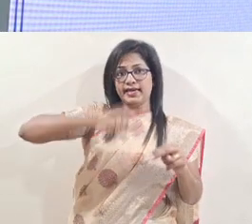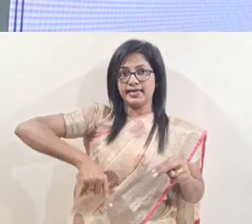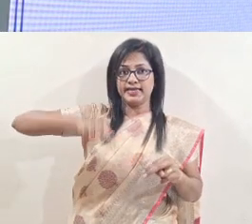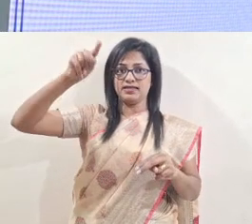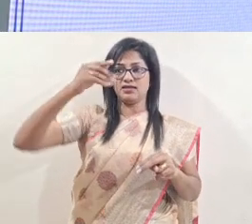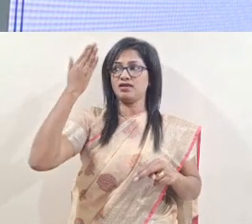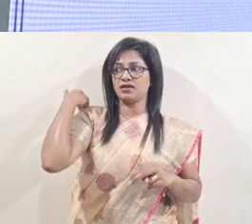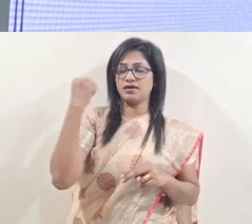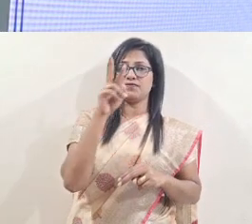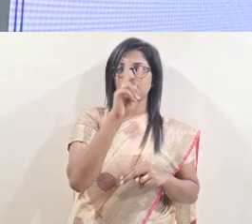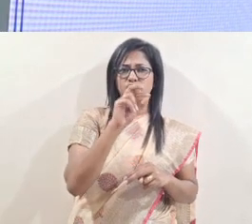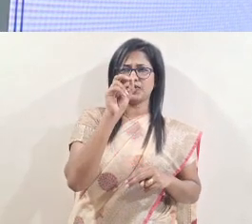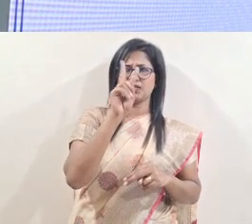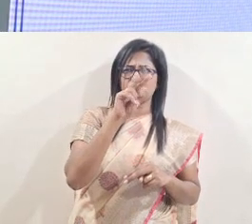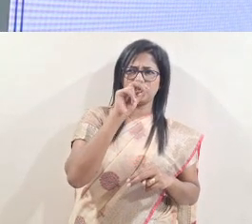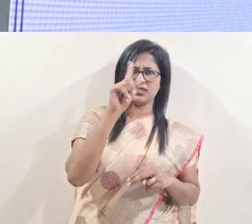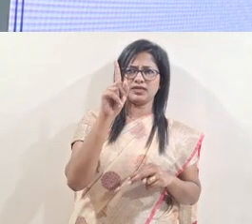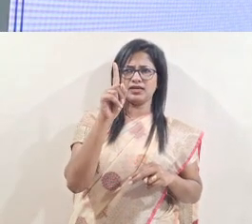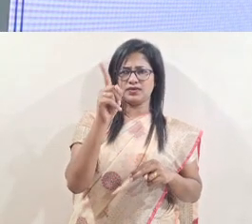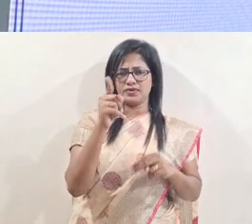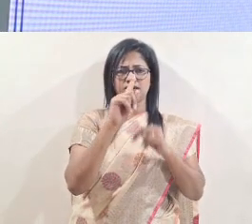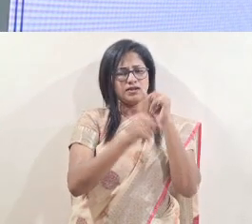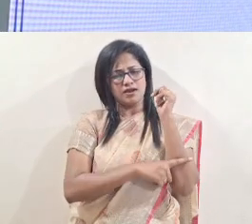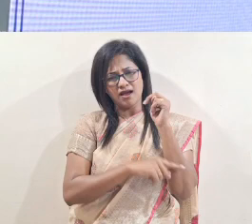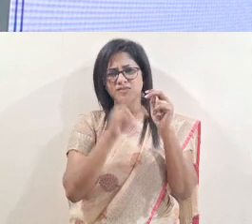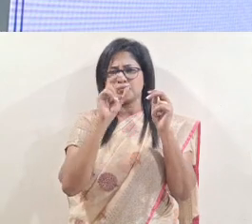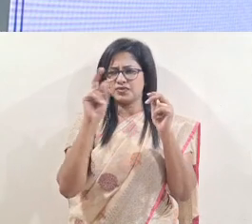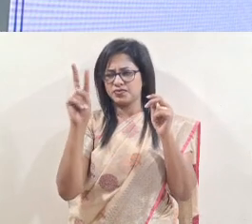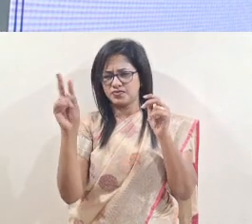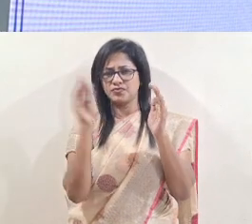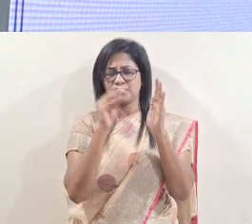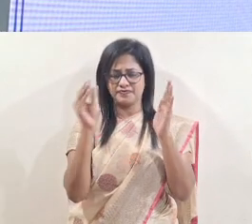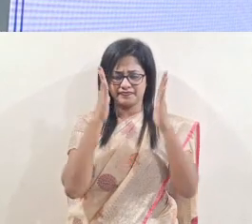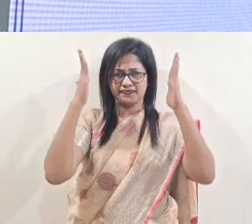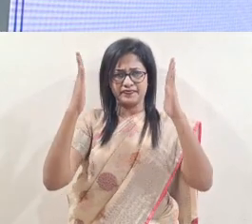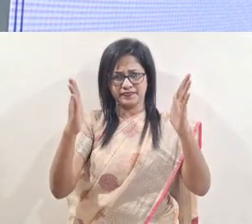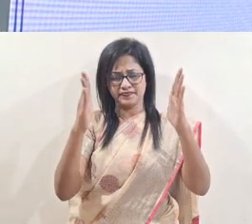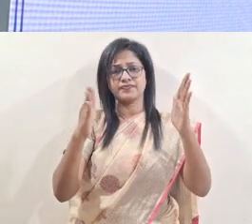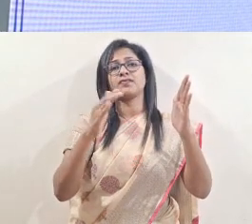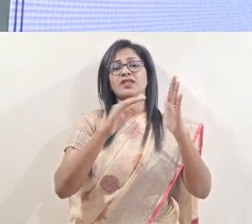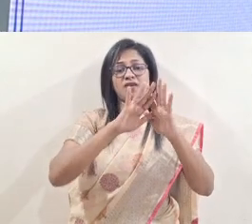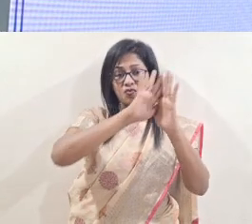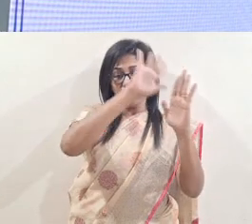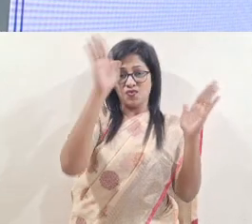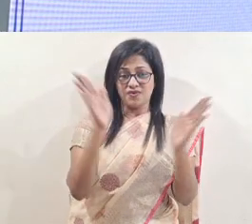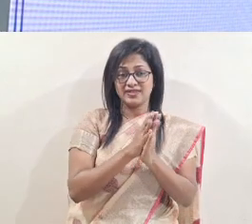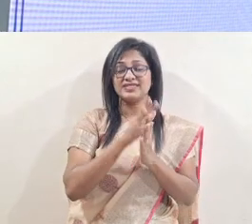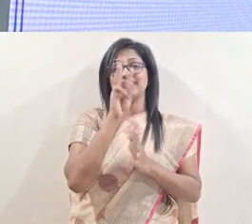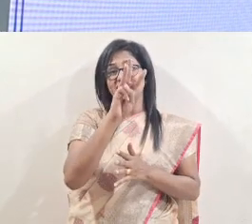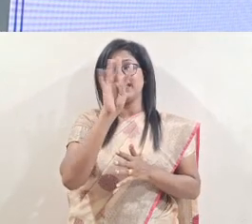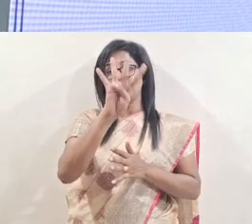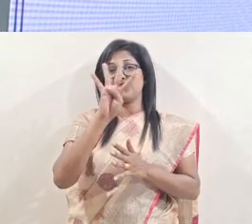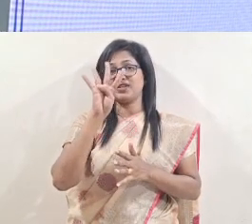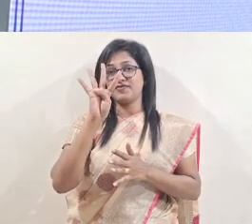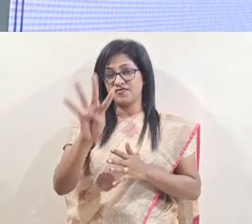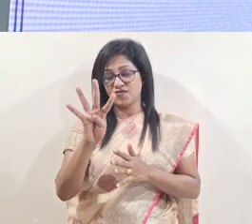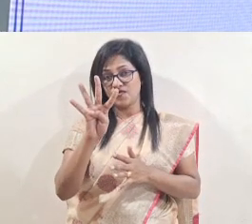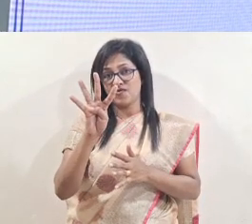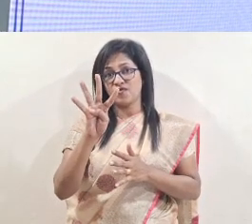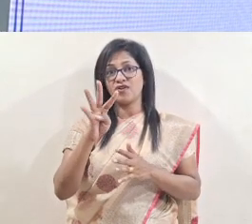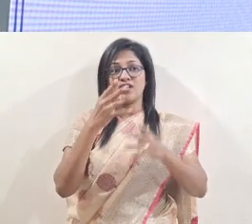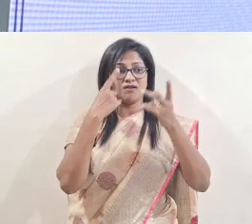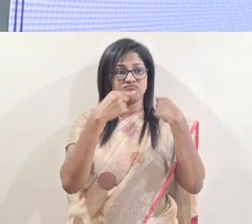early 2022, and it resulted in the collection of 344 observations. The questions were related